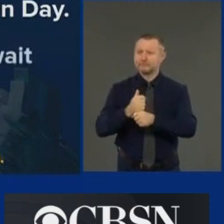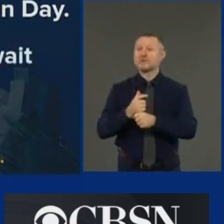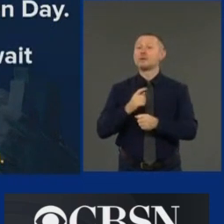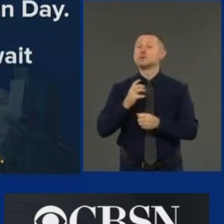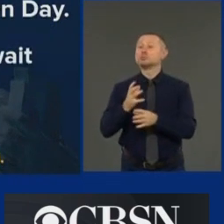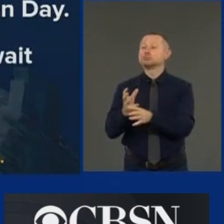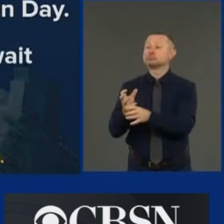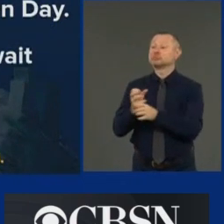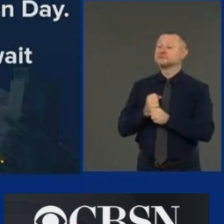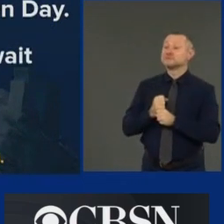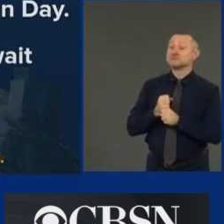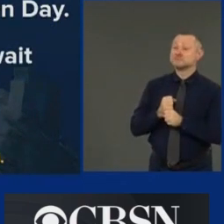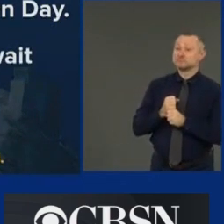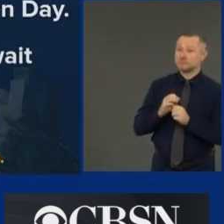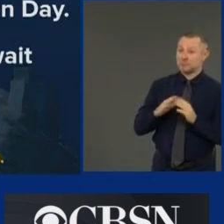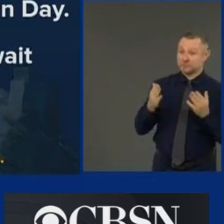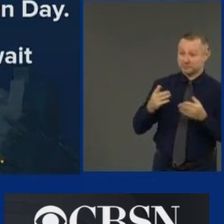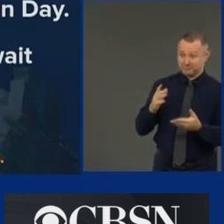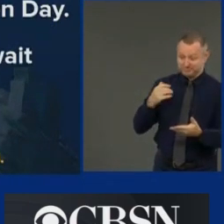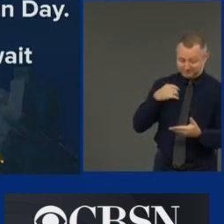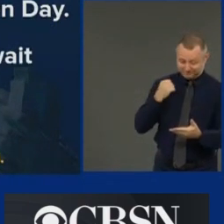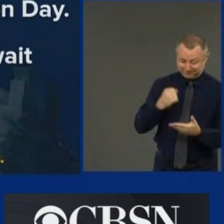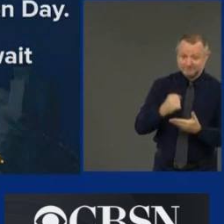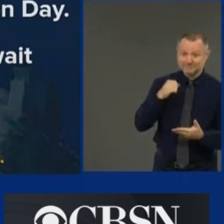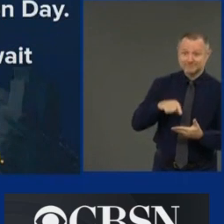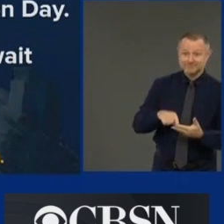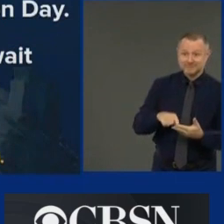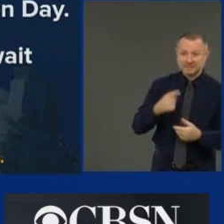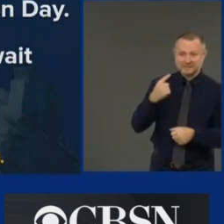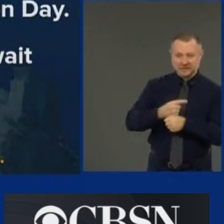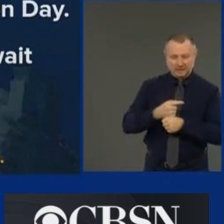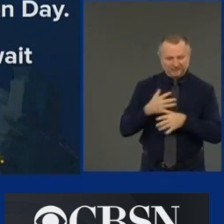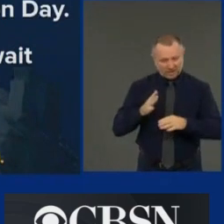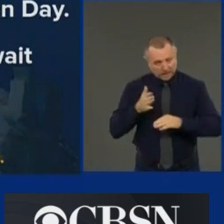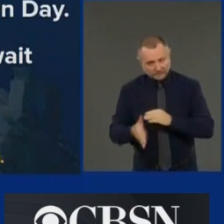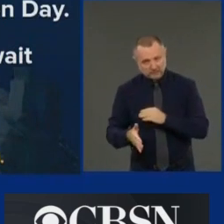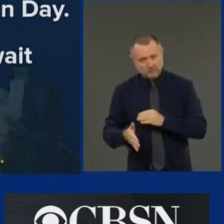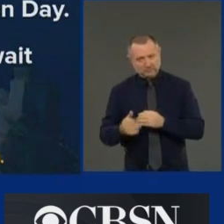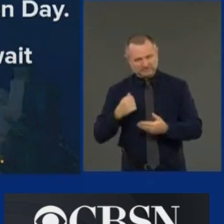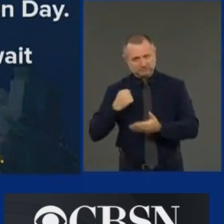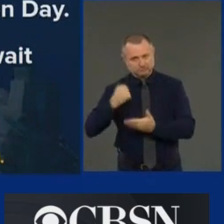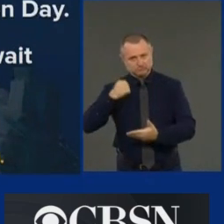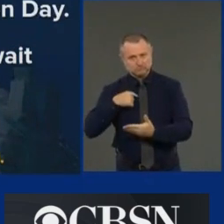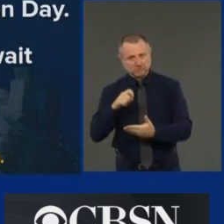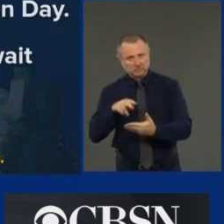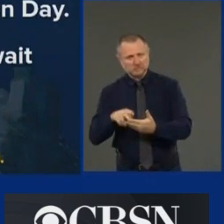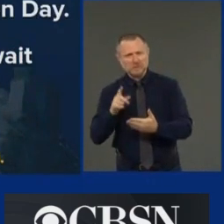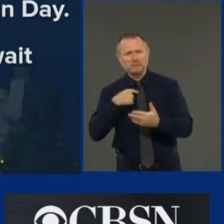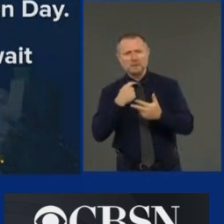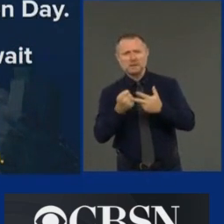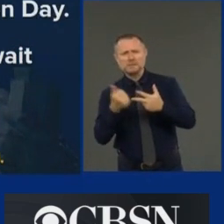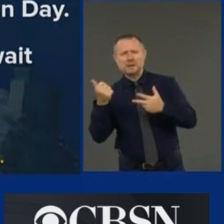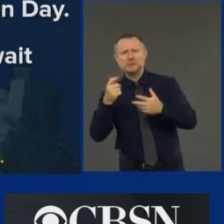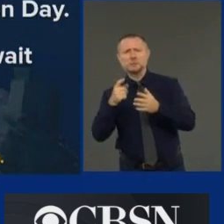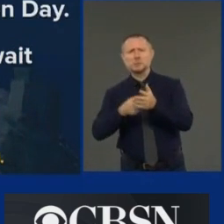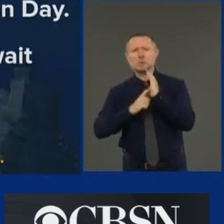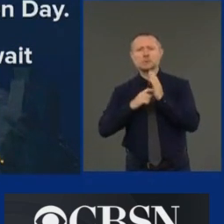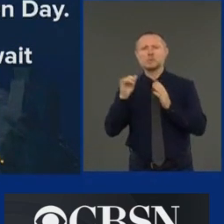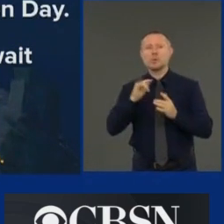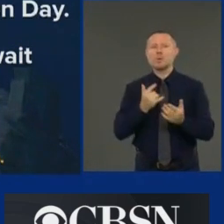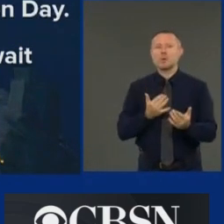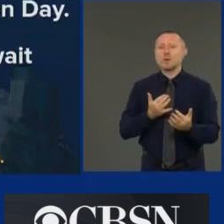after Election Day, eliminating the requirement that voters wait until 30 days prior to election before requesting an absentee